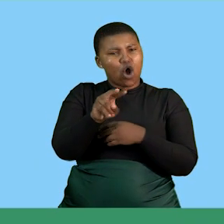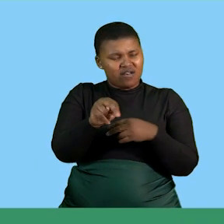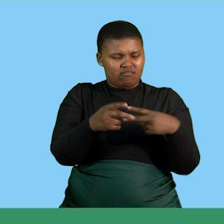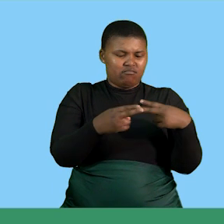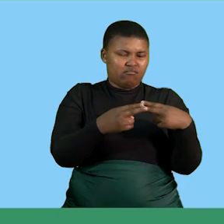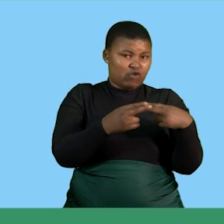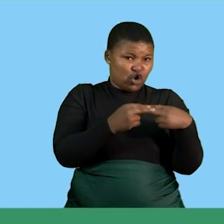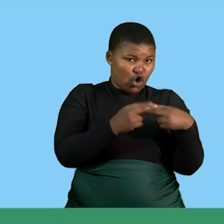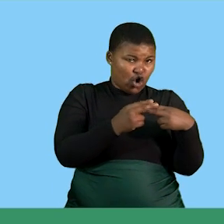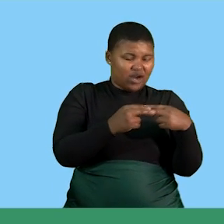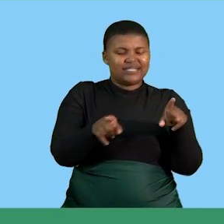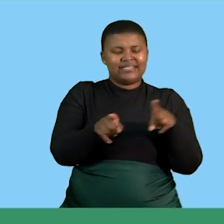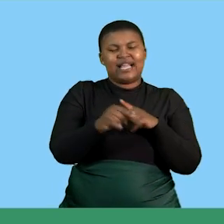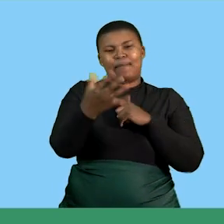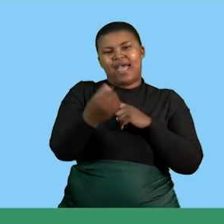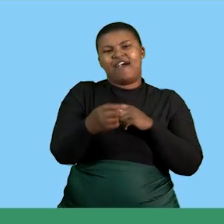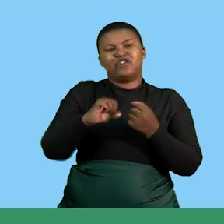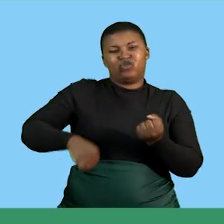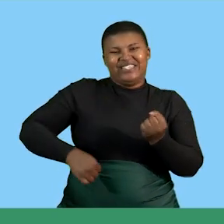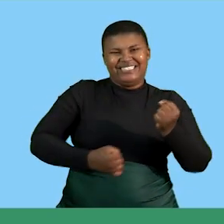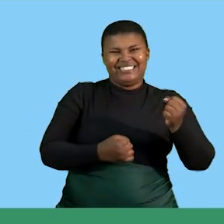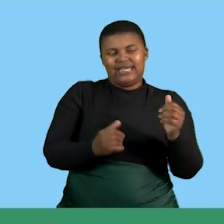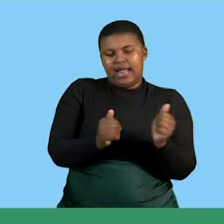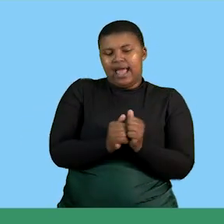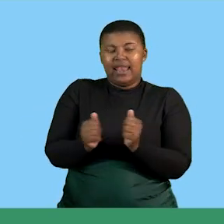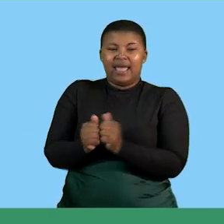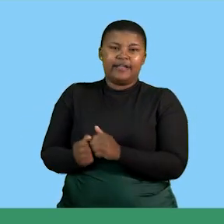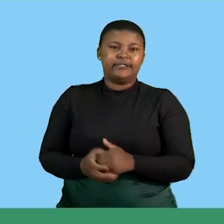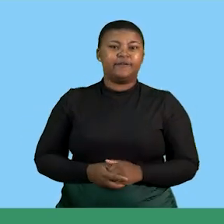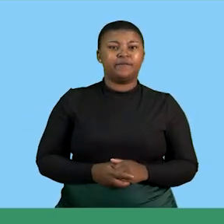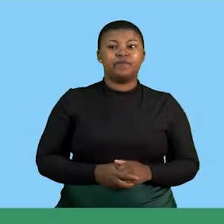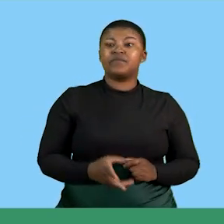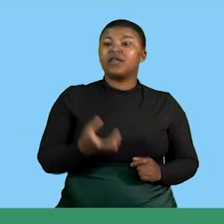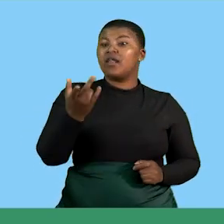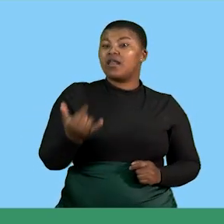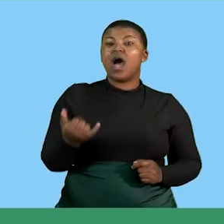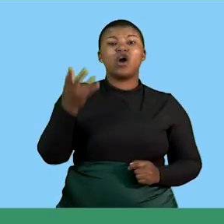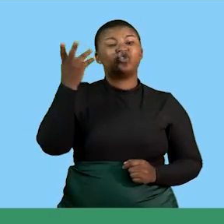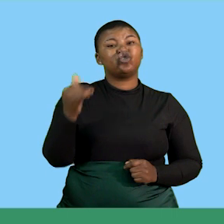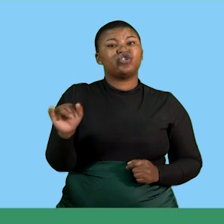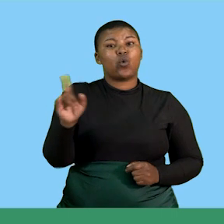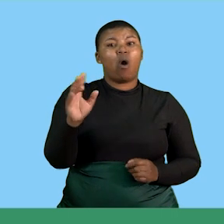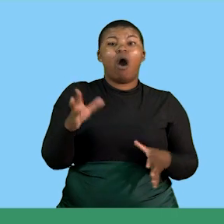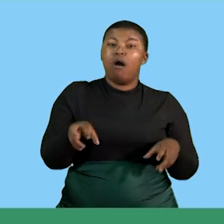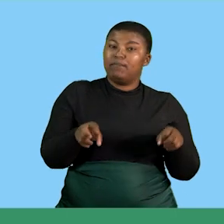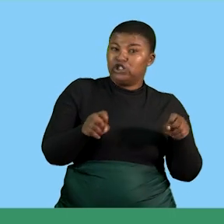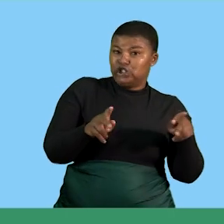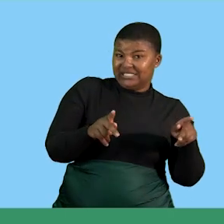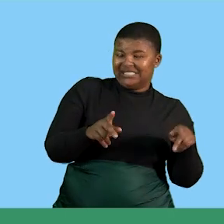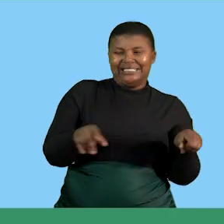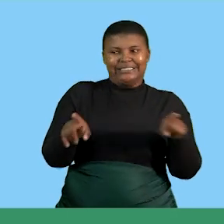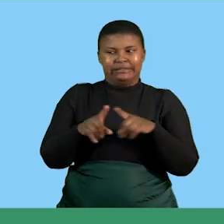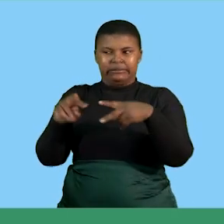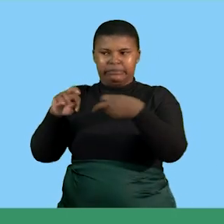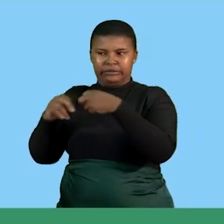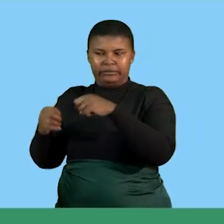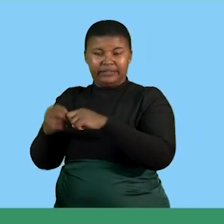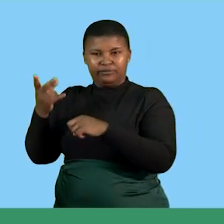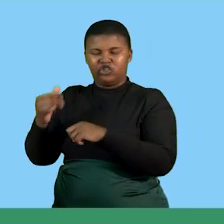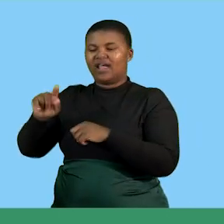example of strategic allies. So when we look at the explanation, we will see that strategic allies